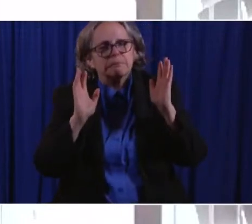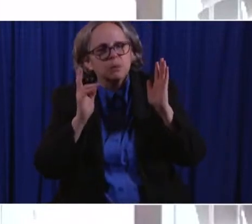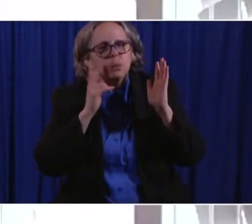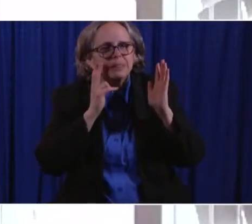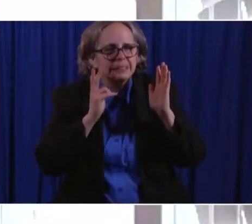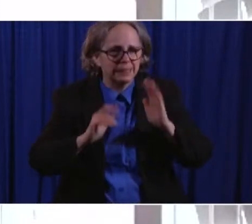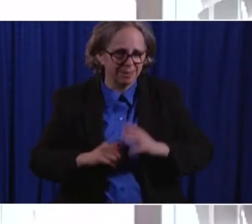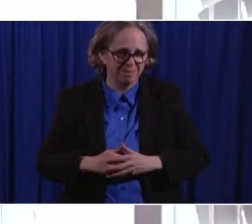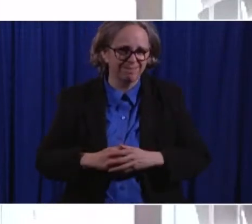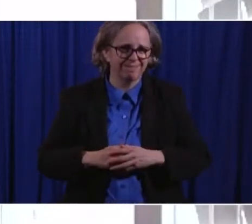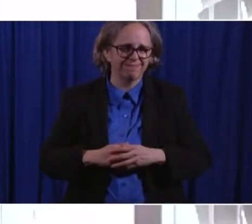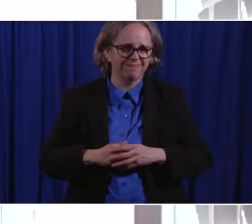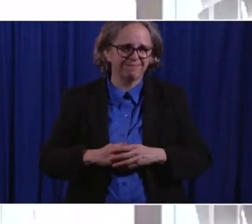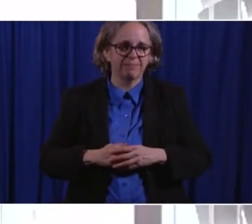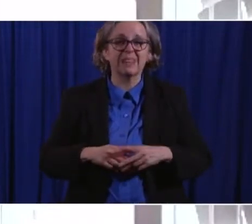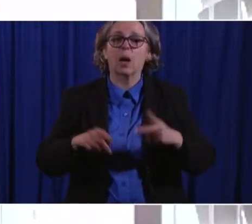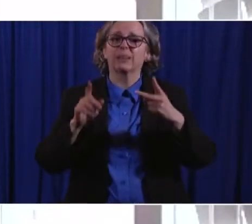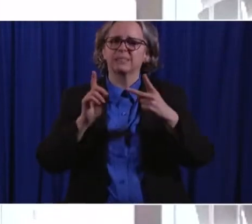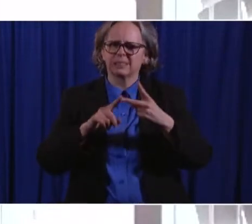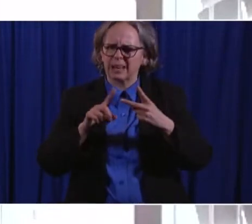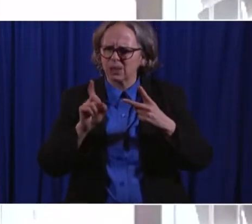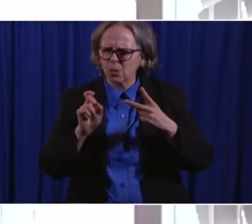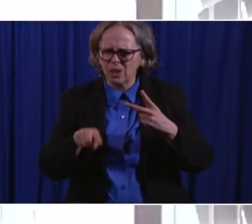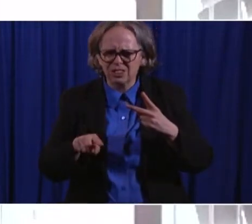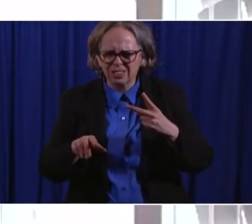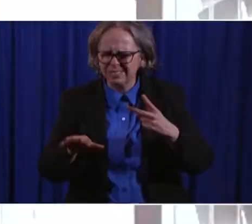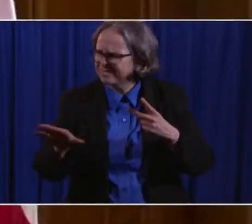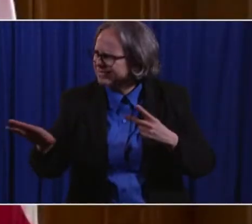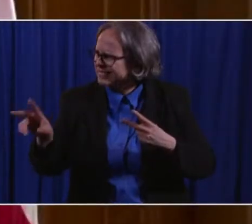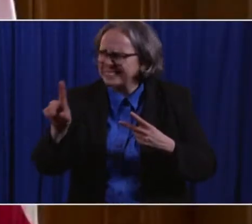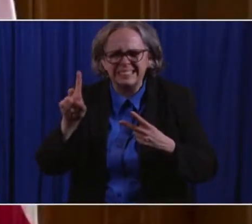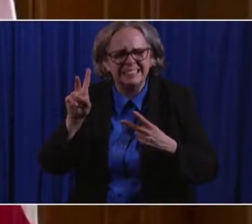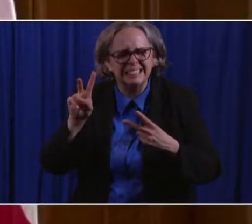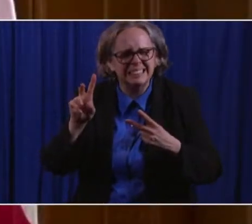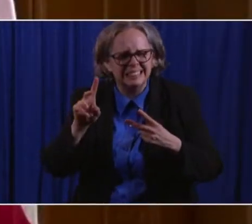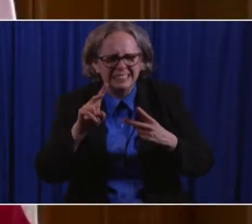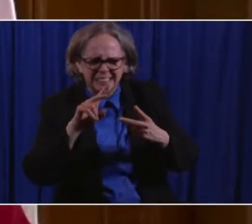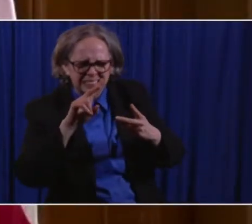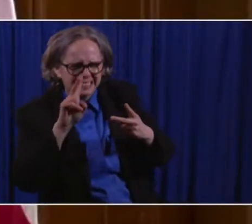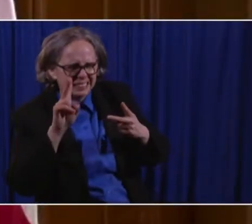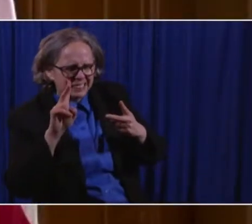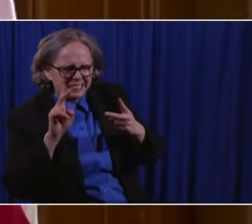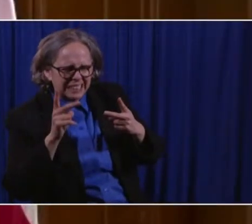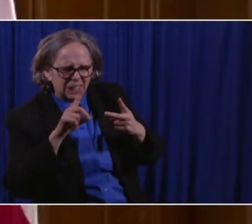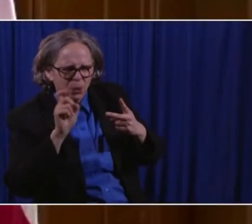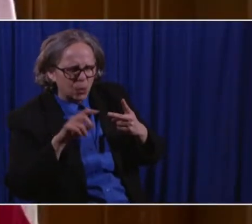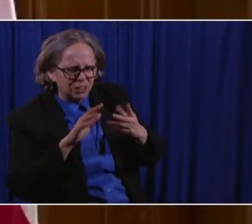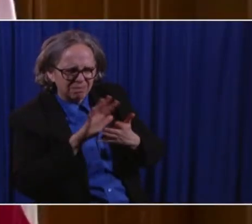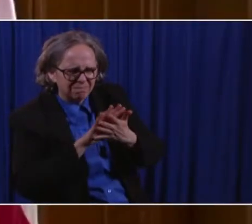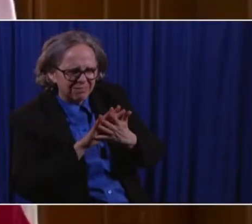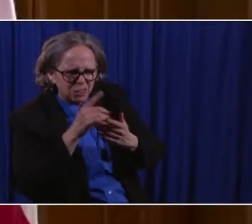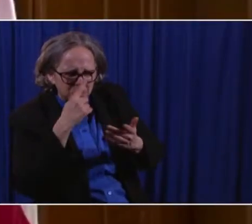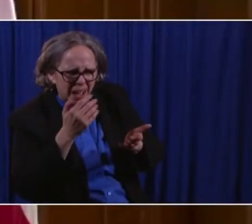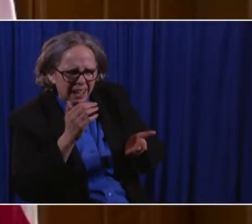prediction. What was your second question? I didn't quite understand what the second part of the question